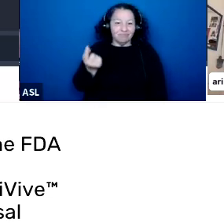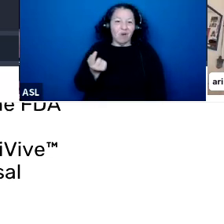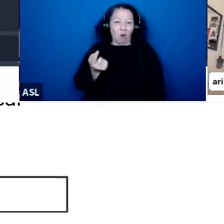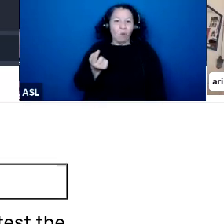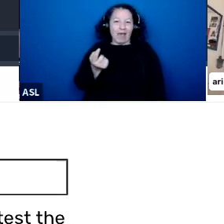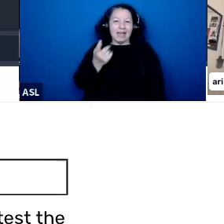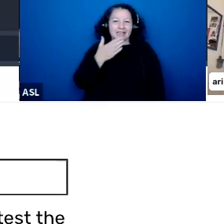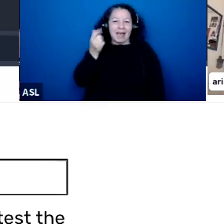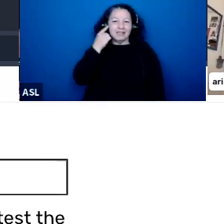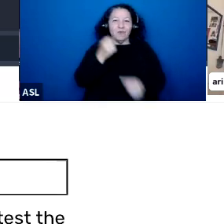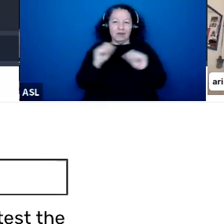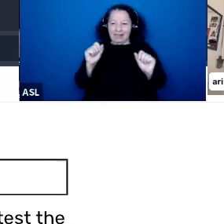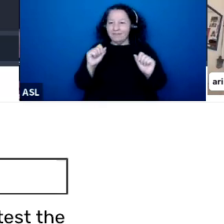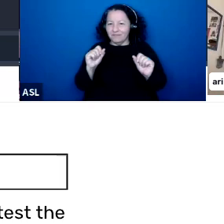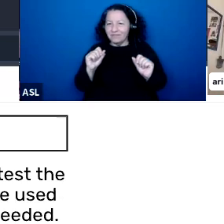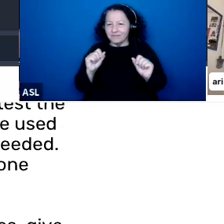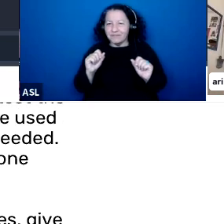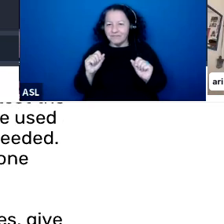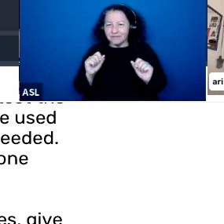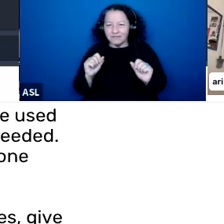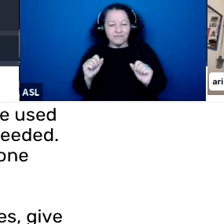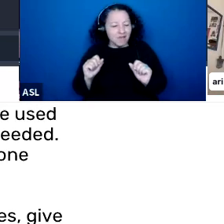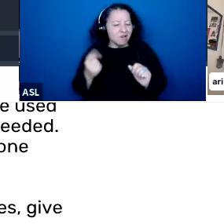always, to be safe, like